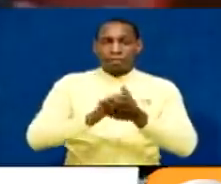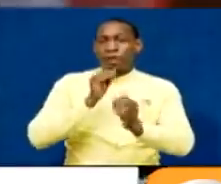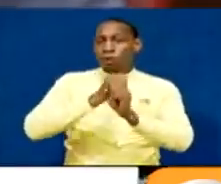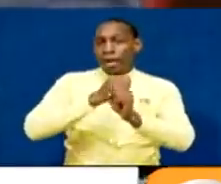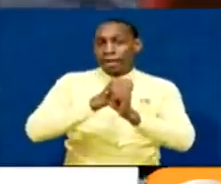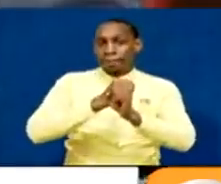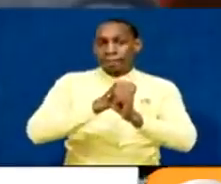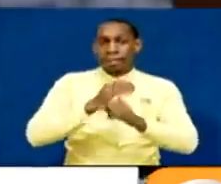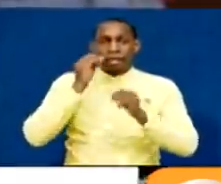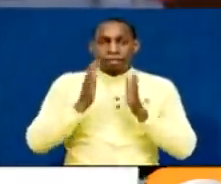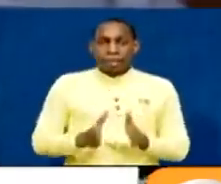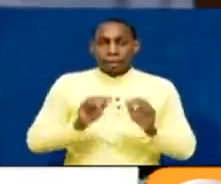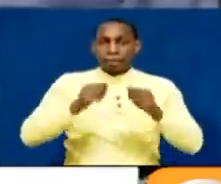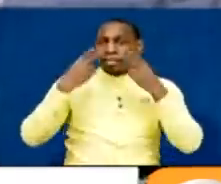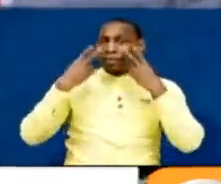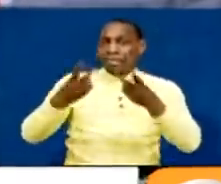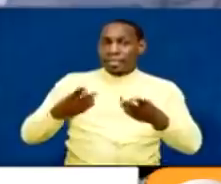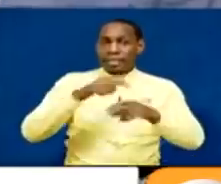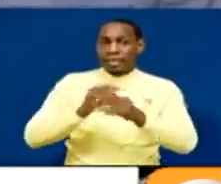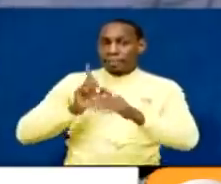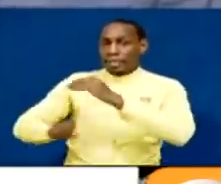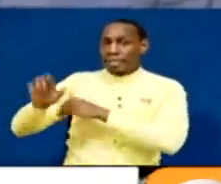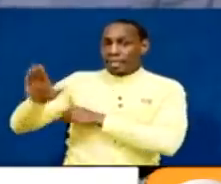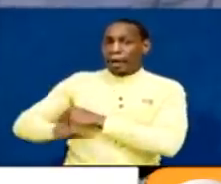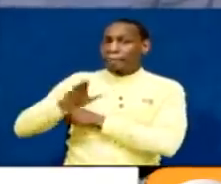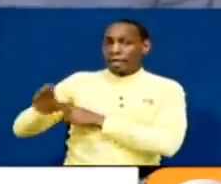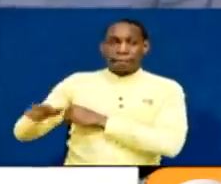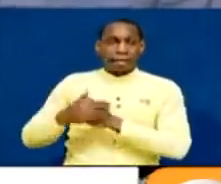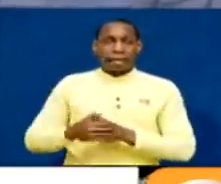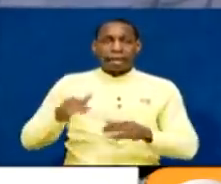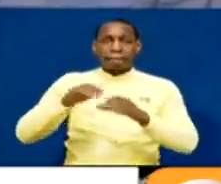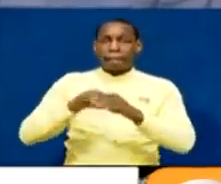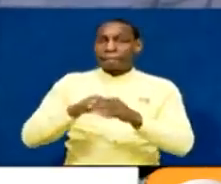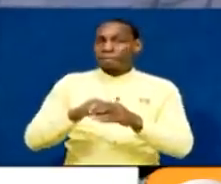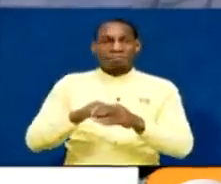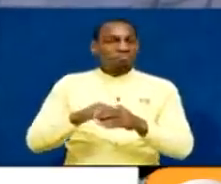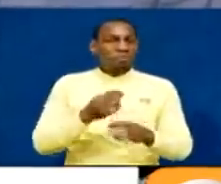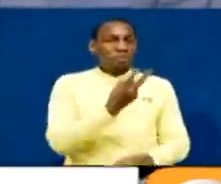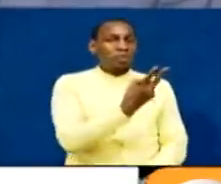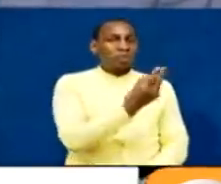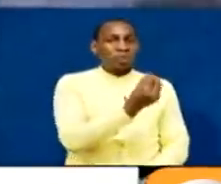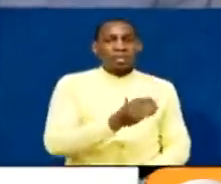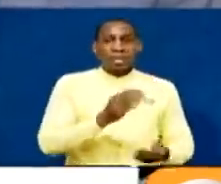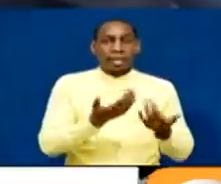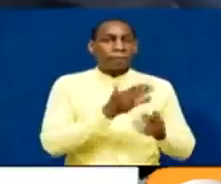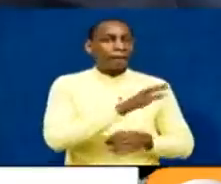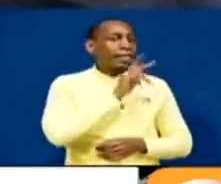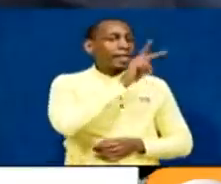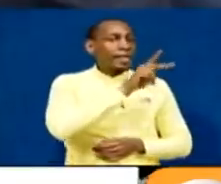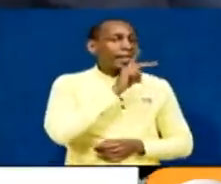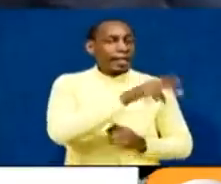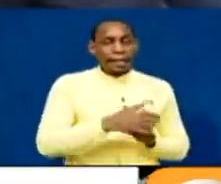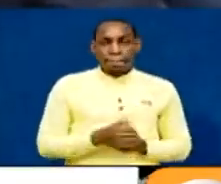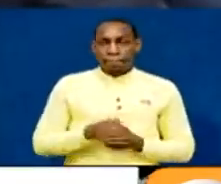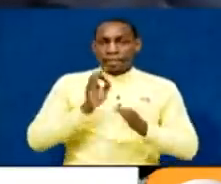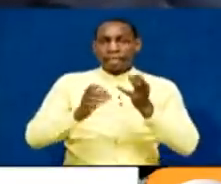cause. Mr. Speaker, you can see when we come to the floor of this house, the members are hardly 20, and that is why they are making noise. And